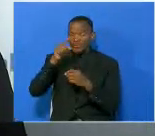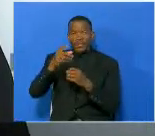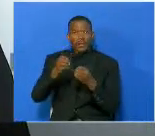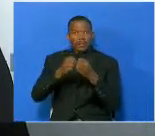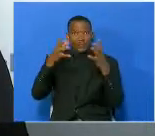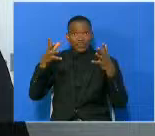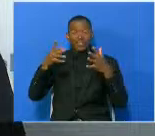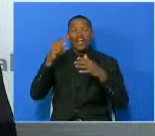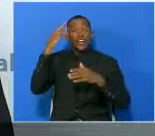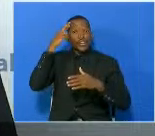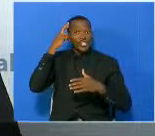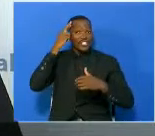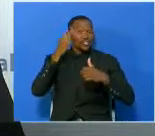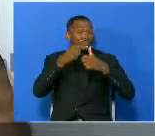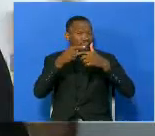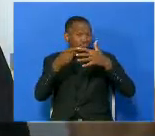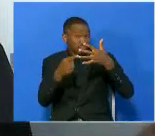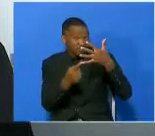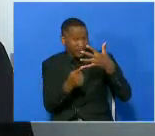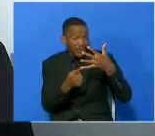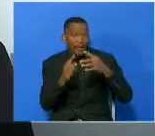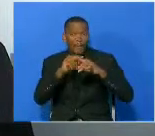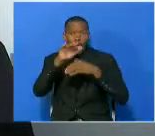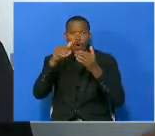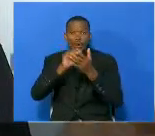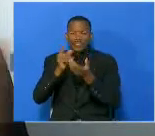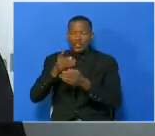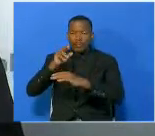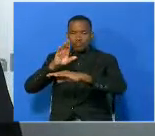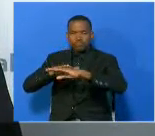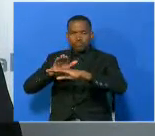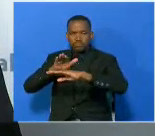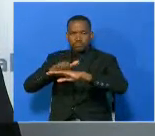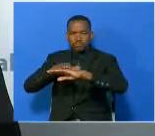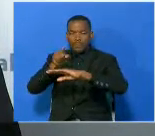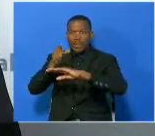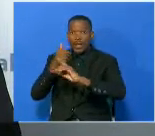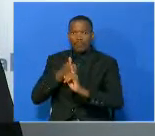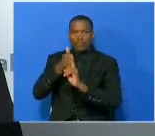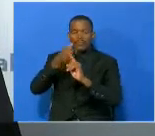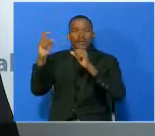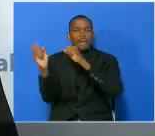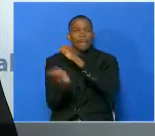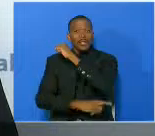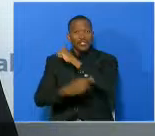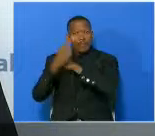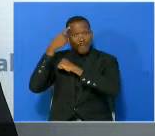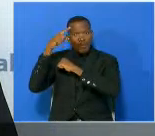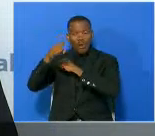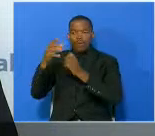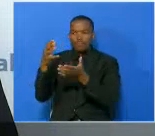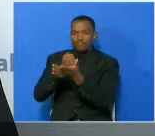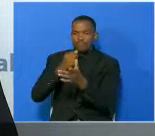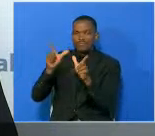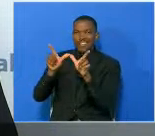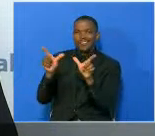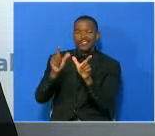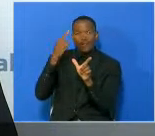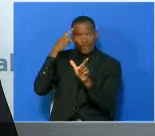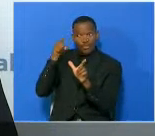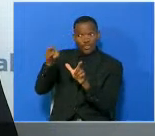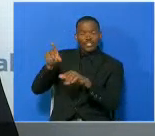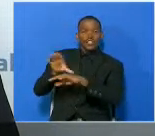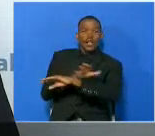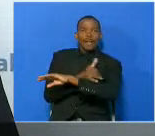of factors. But the tools range from issuing a warning to imposing penalties to even revoking the license of the said